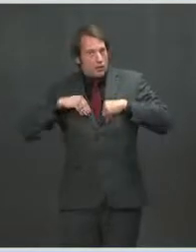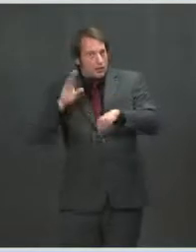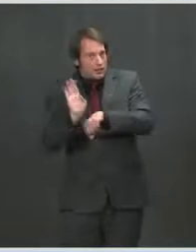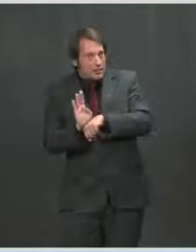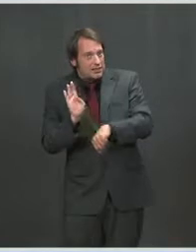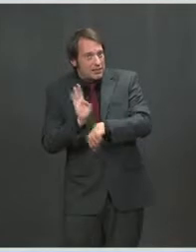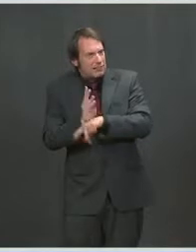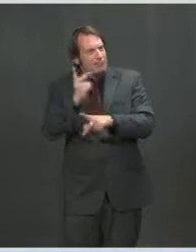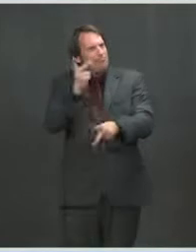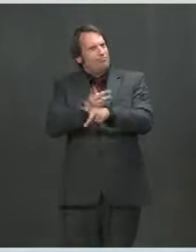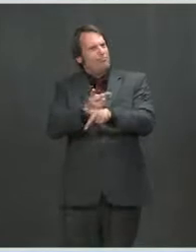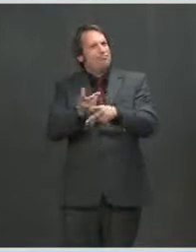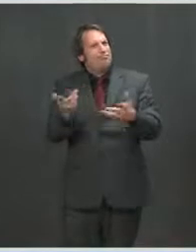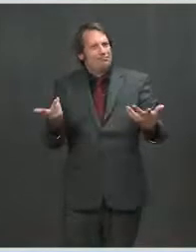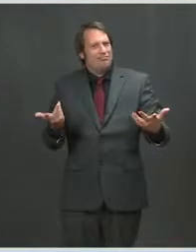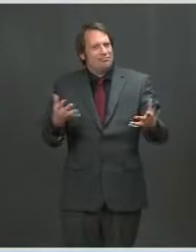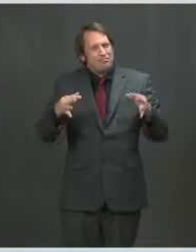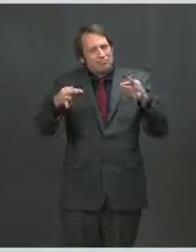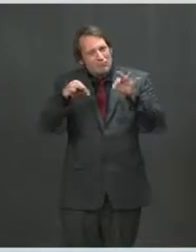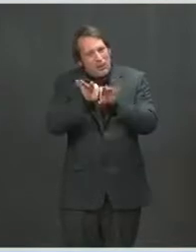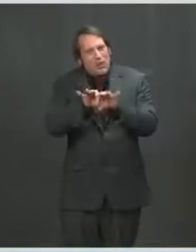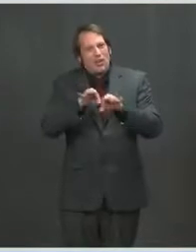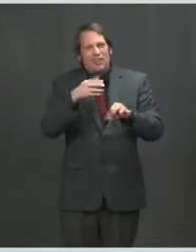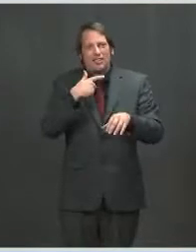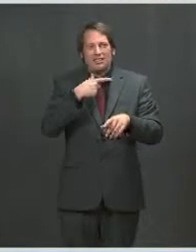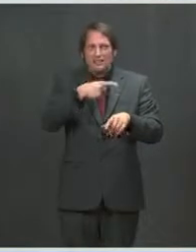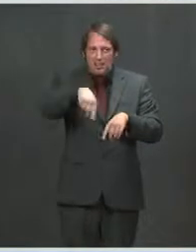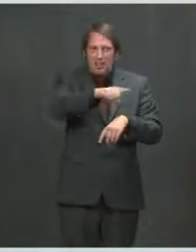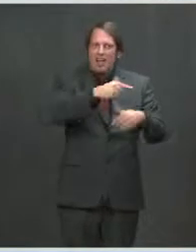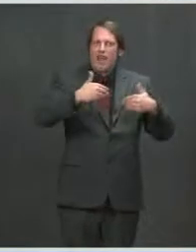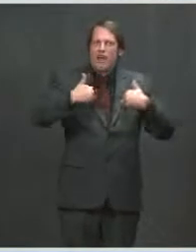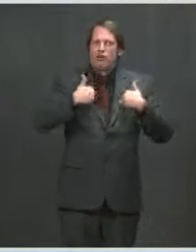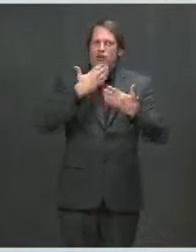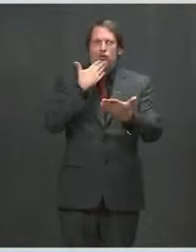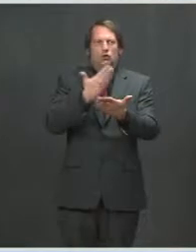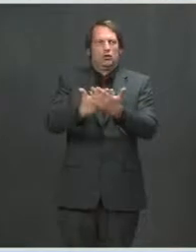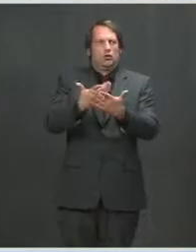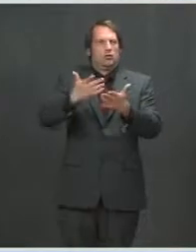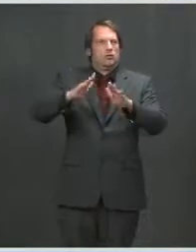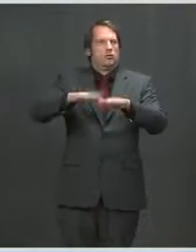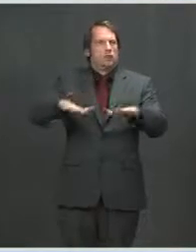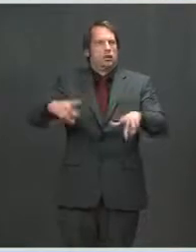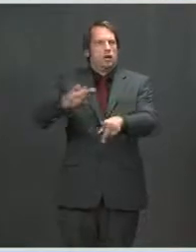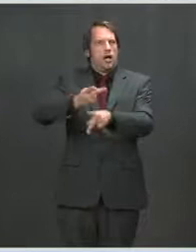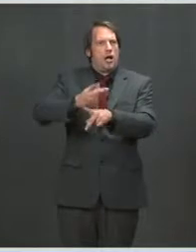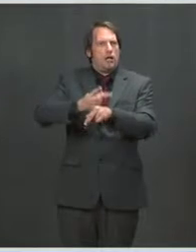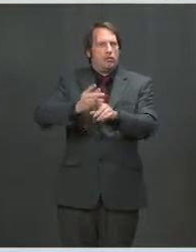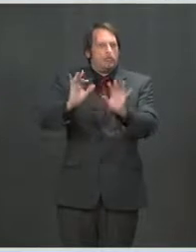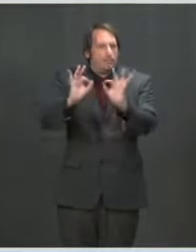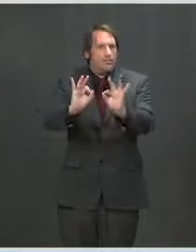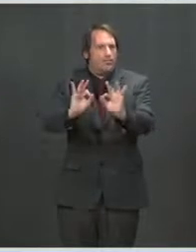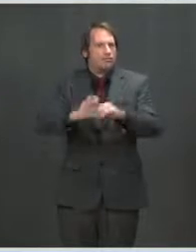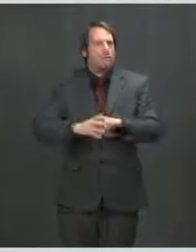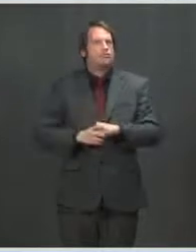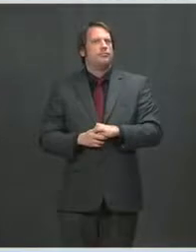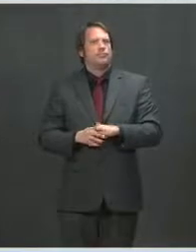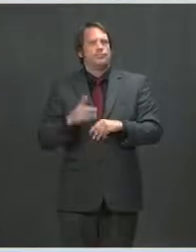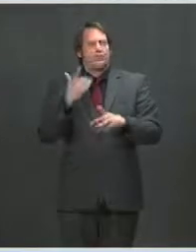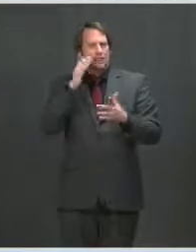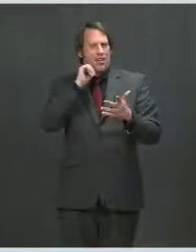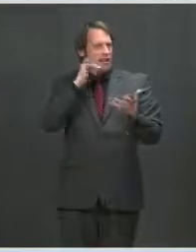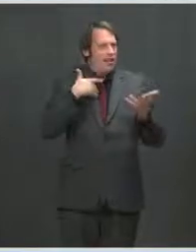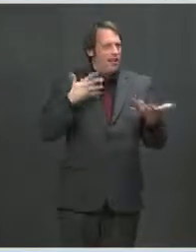quality childcare when you need it, so that you don't have to feel like you're choosing between your job and taking care